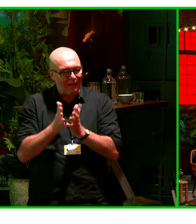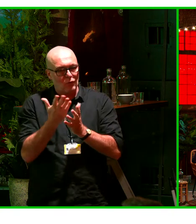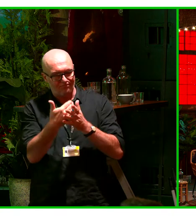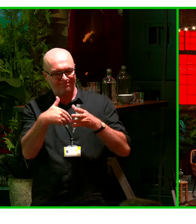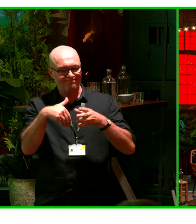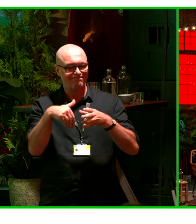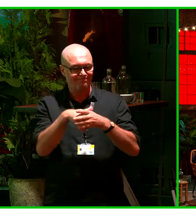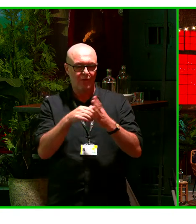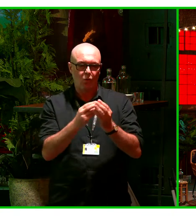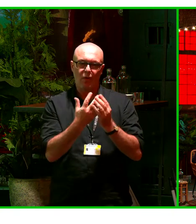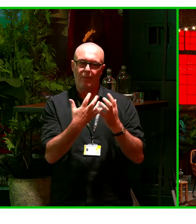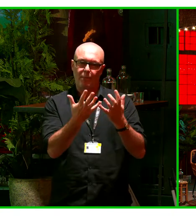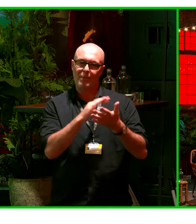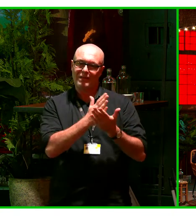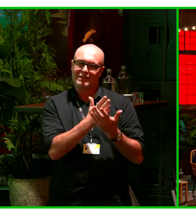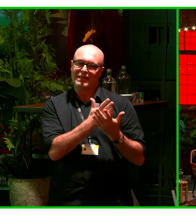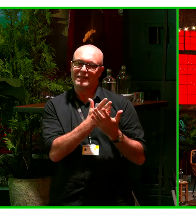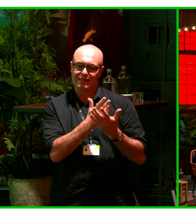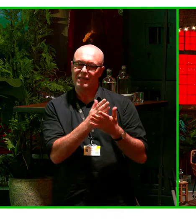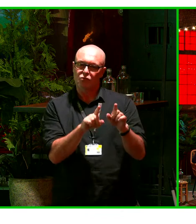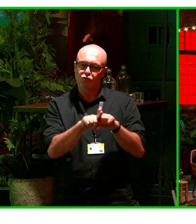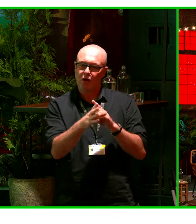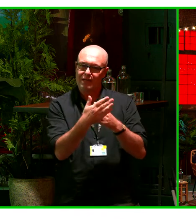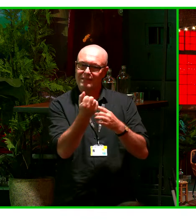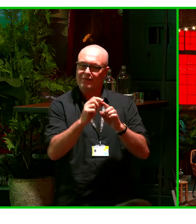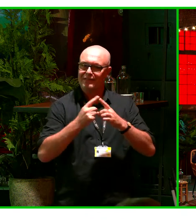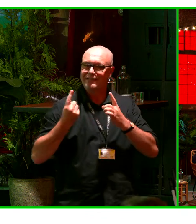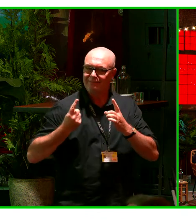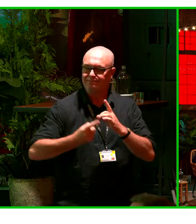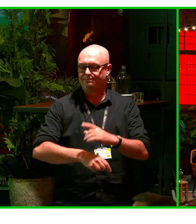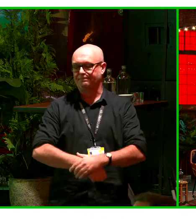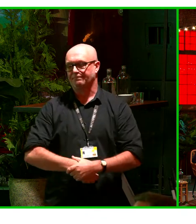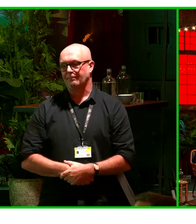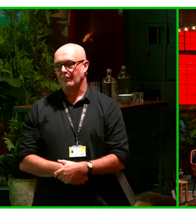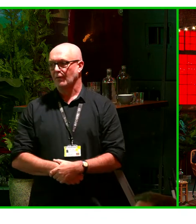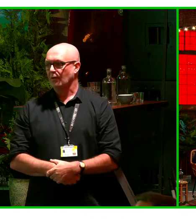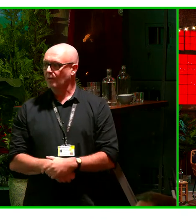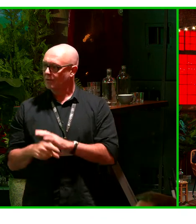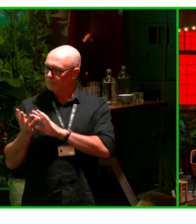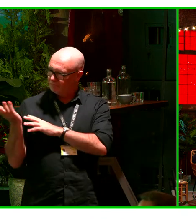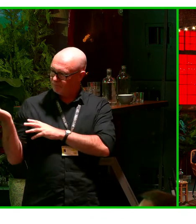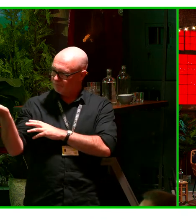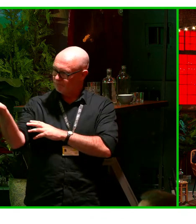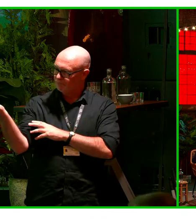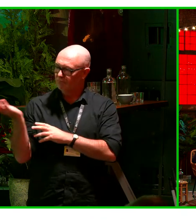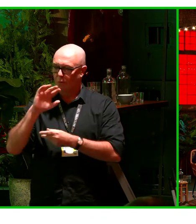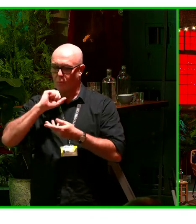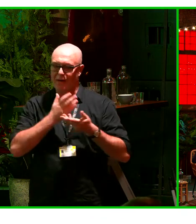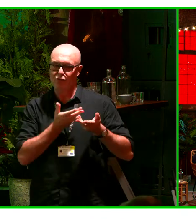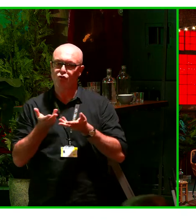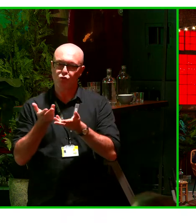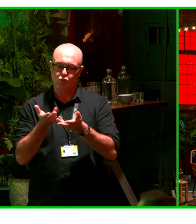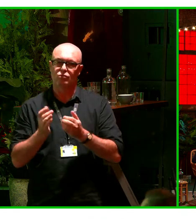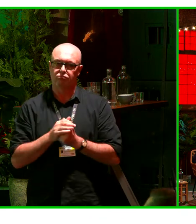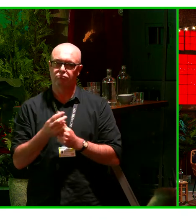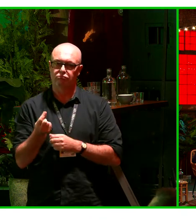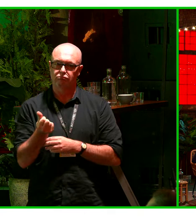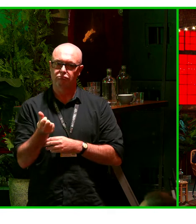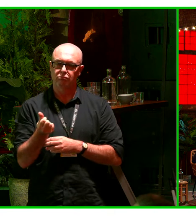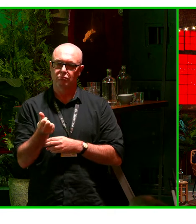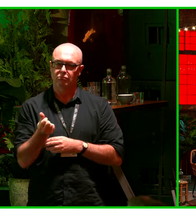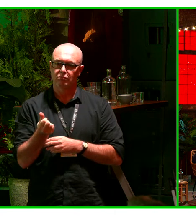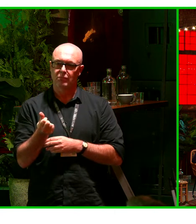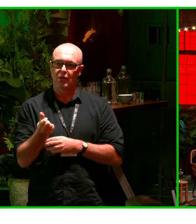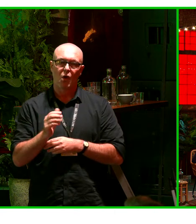partners to make a difference. For this set of talks, our speakers, who I'll introduce in turn shortly, are considering